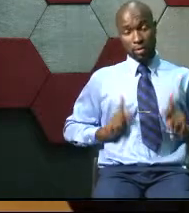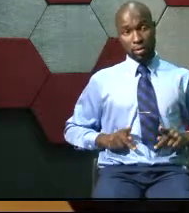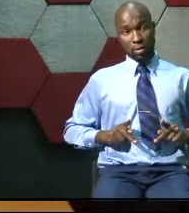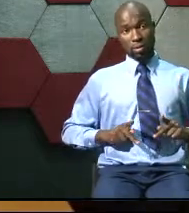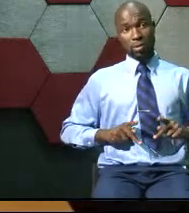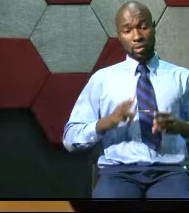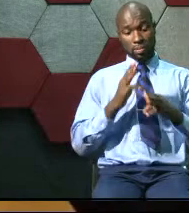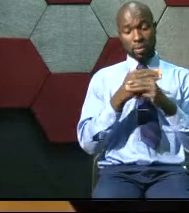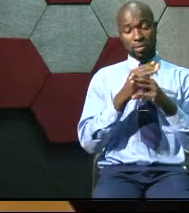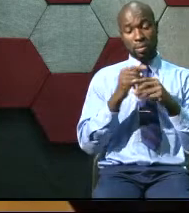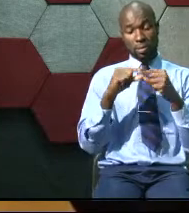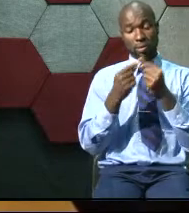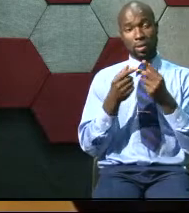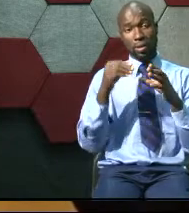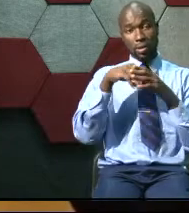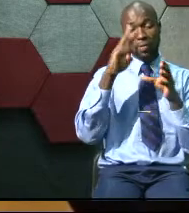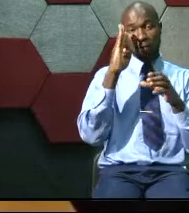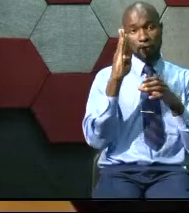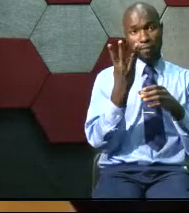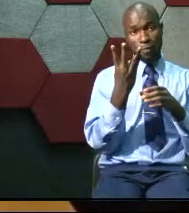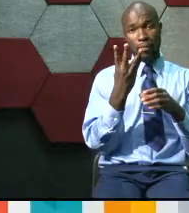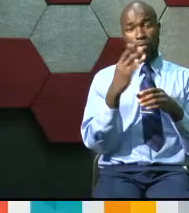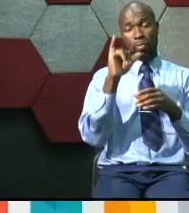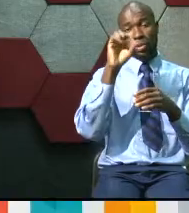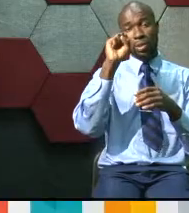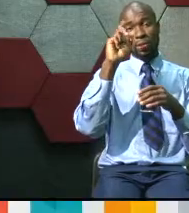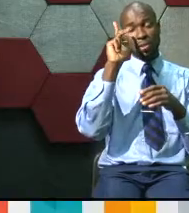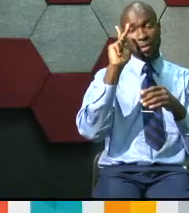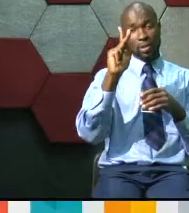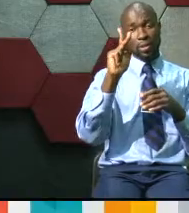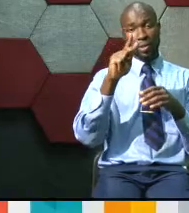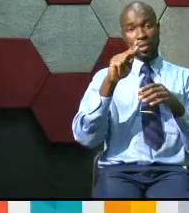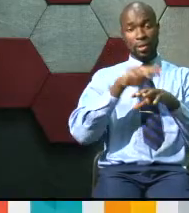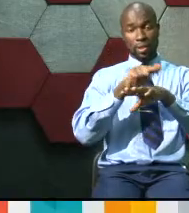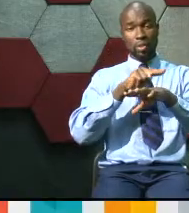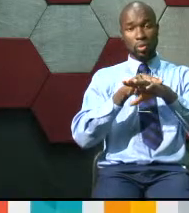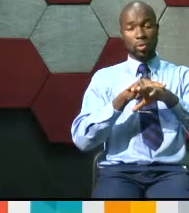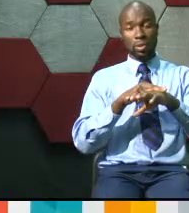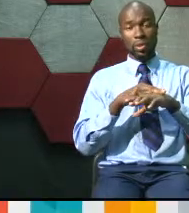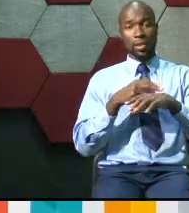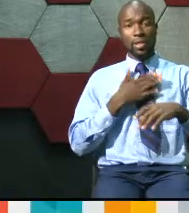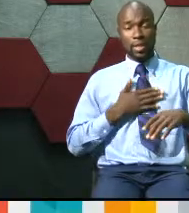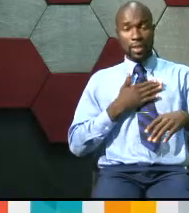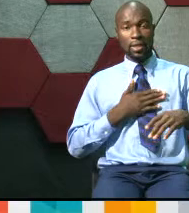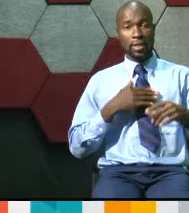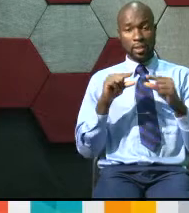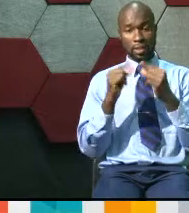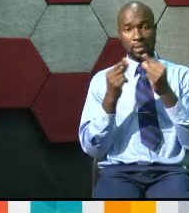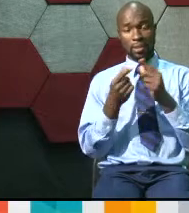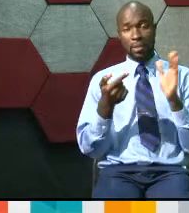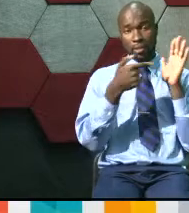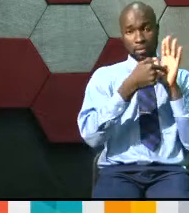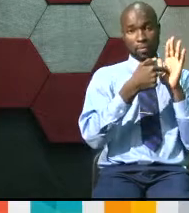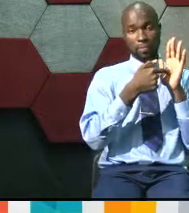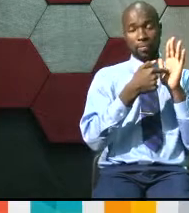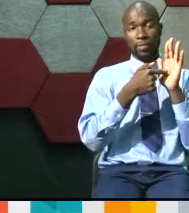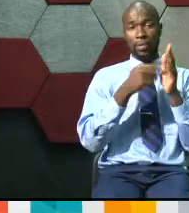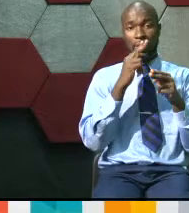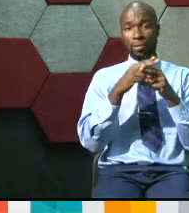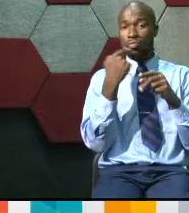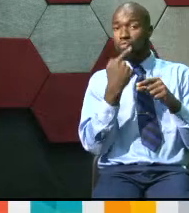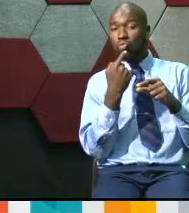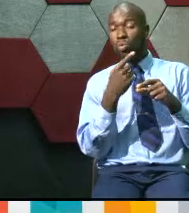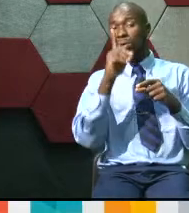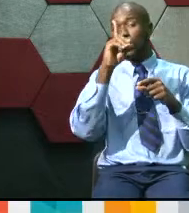in the 4th YSK National Science and Technology Exhibition. These are